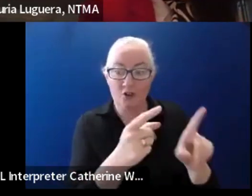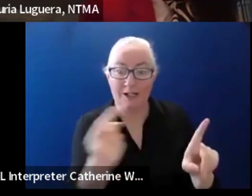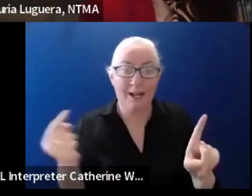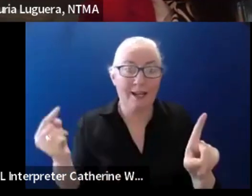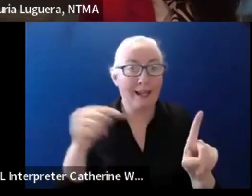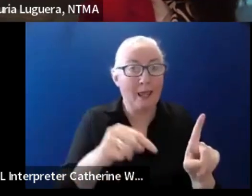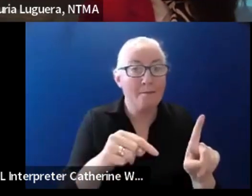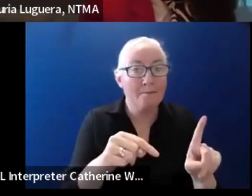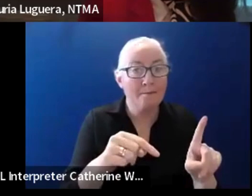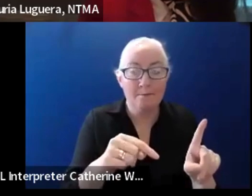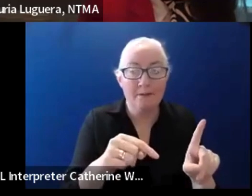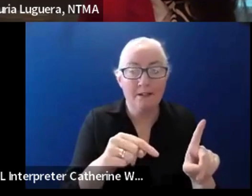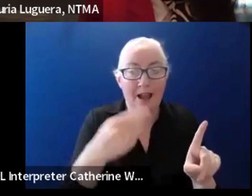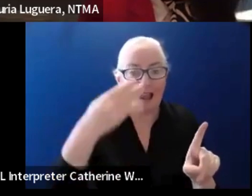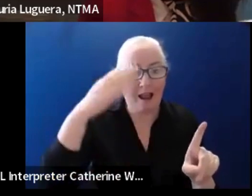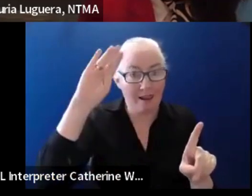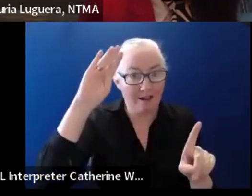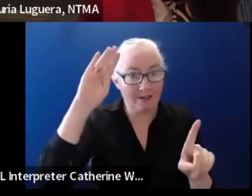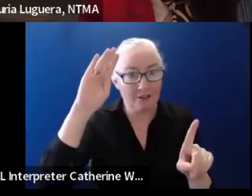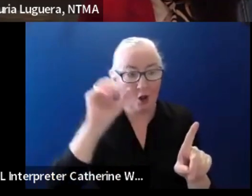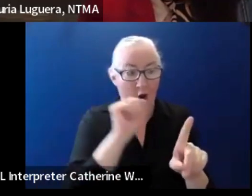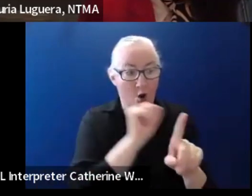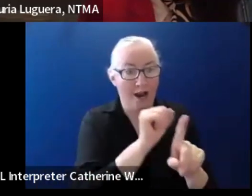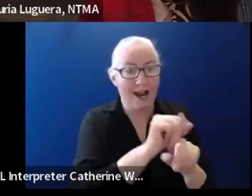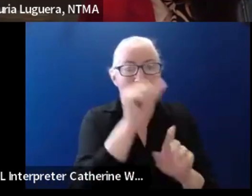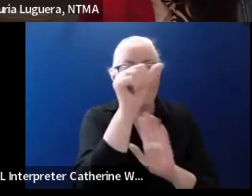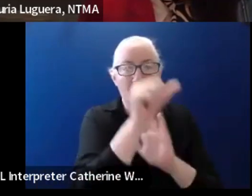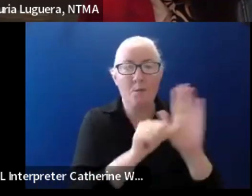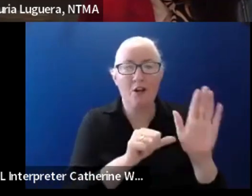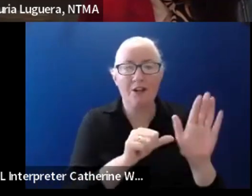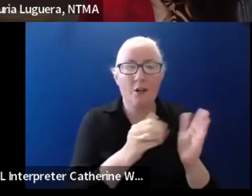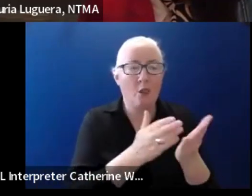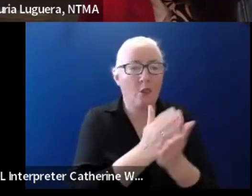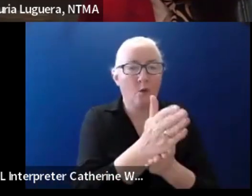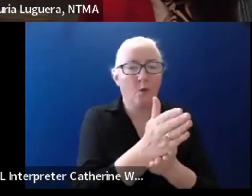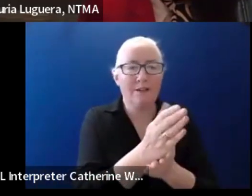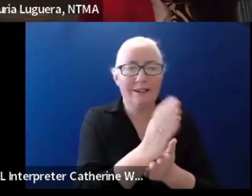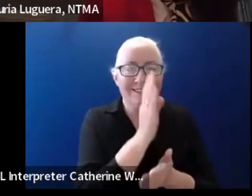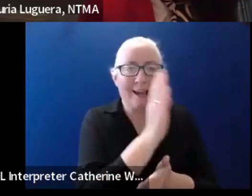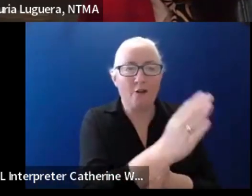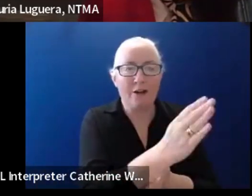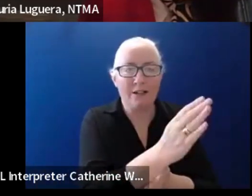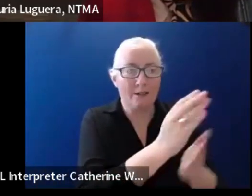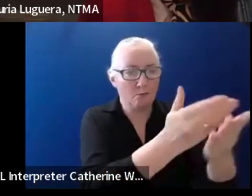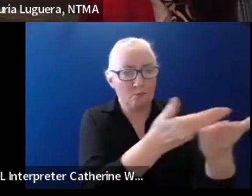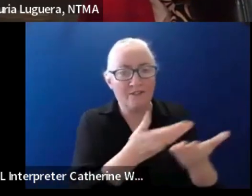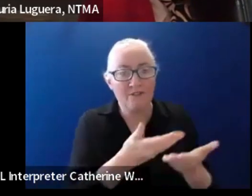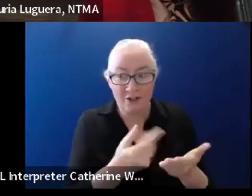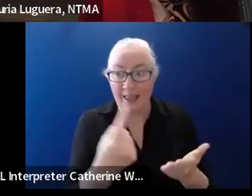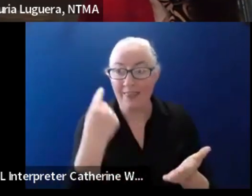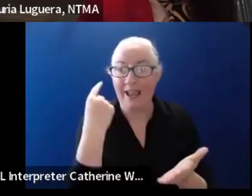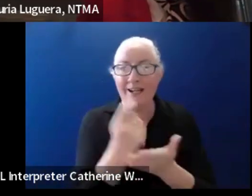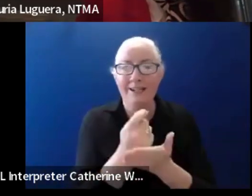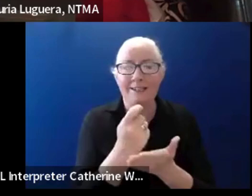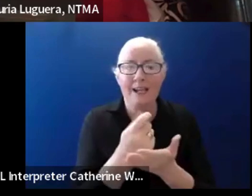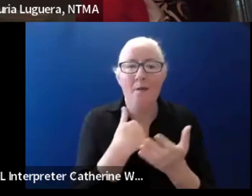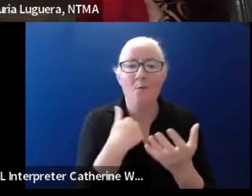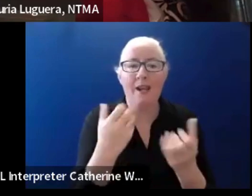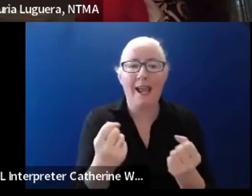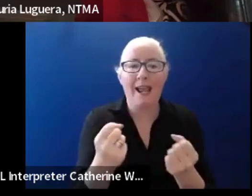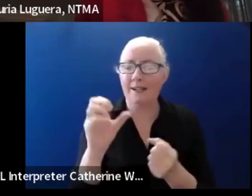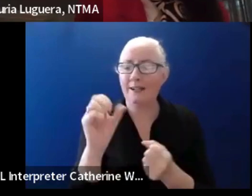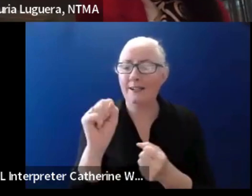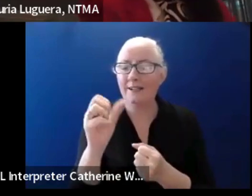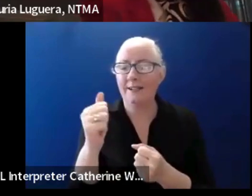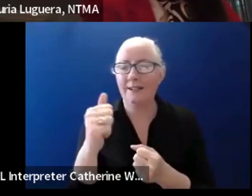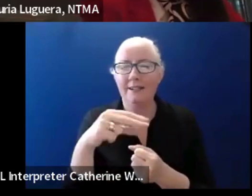to Ireland and her experience in direct provision. And at the time we had Sanctuary Runners speaking as well, Graham